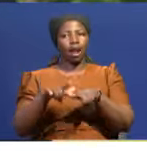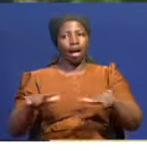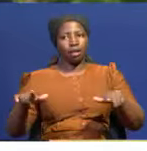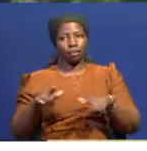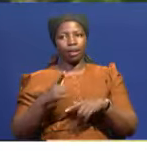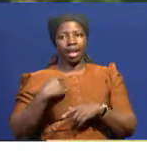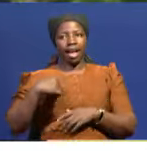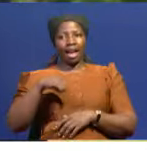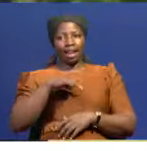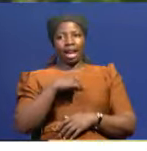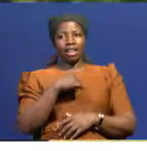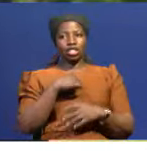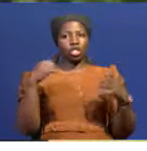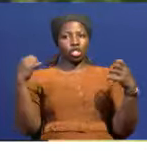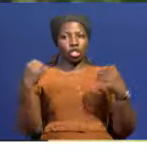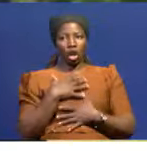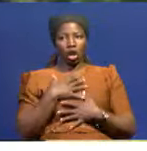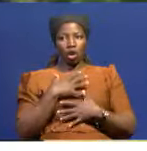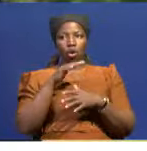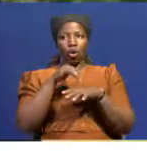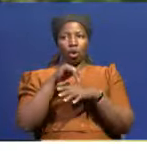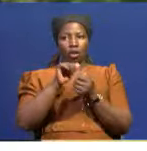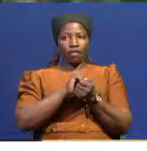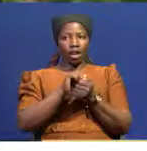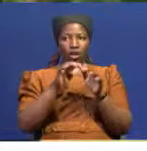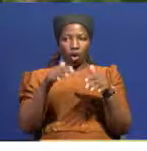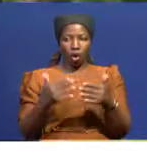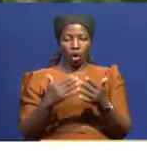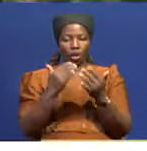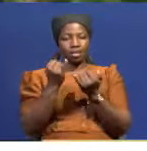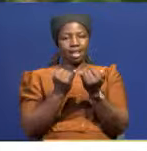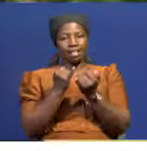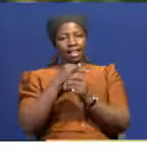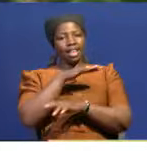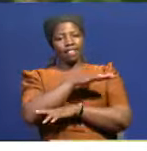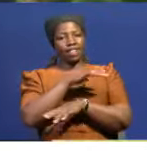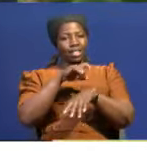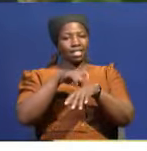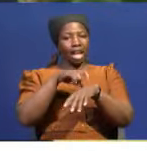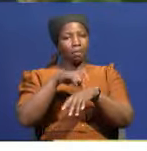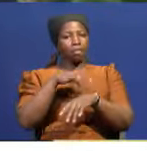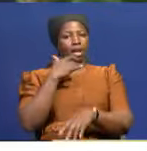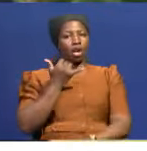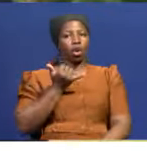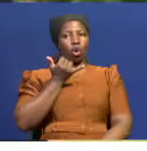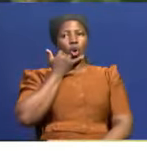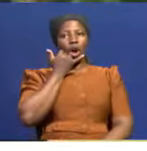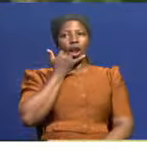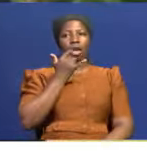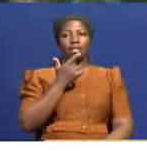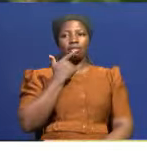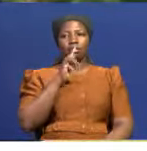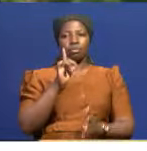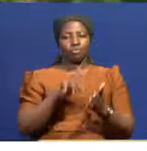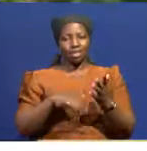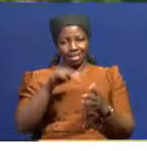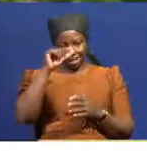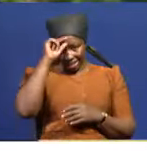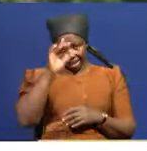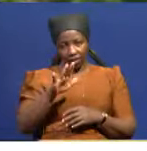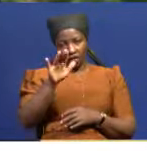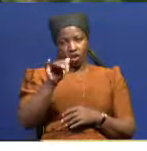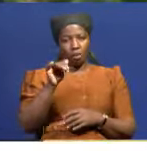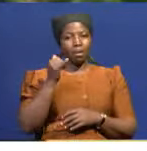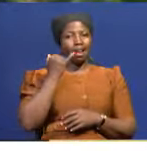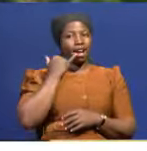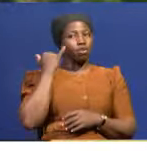tulisituka wa Friday or Saturday evening wakati tulipigiwa simu kwamba governor wa Nakuru